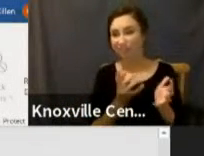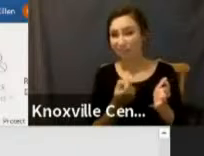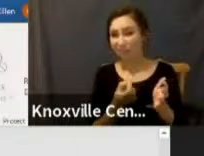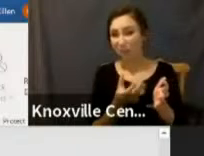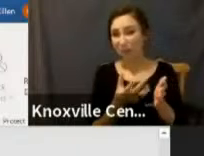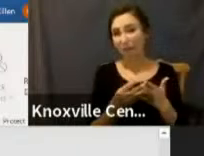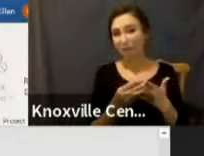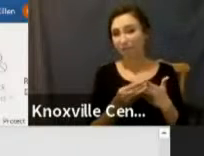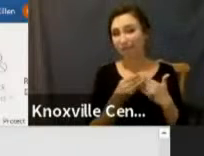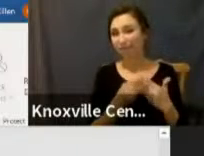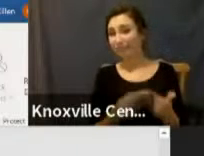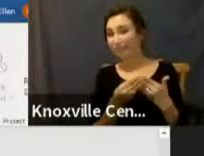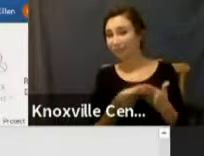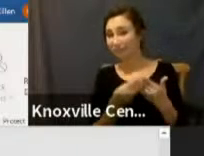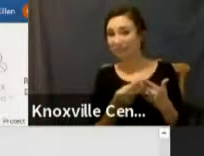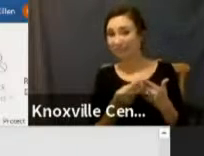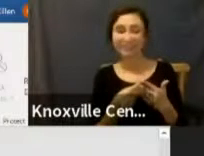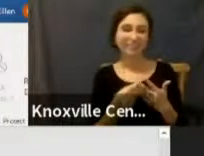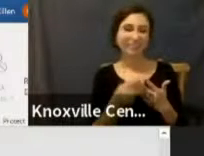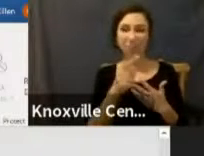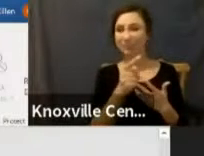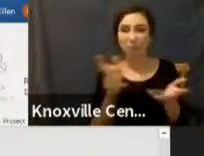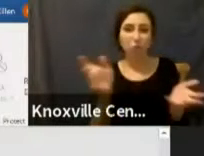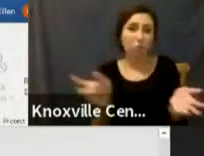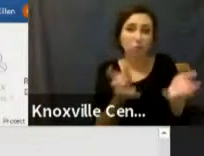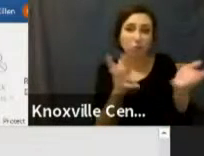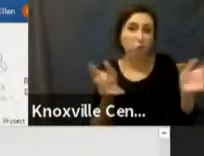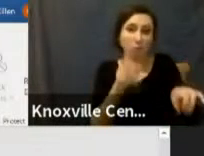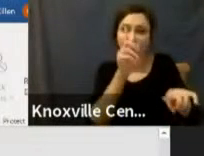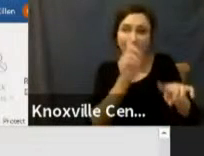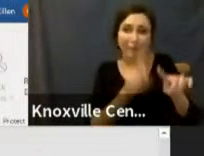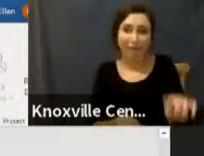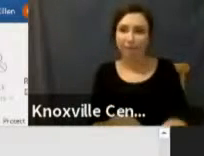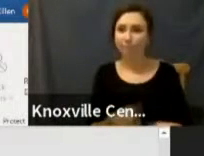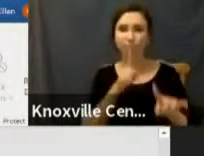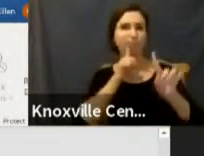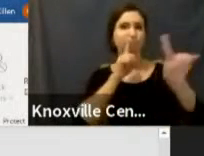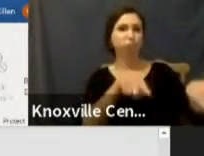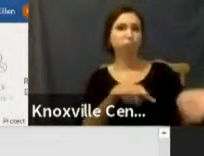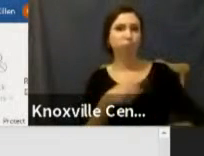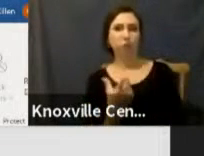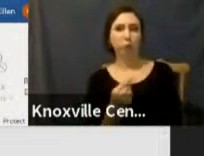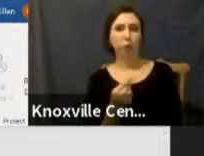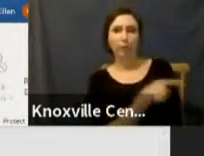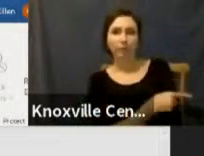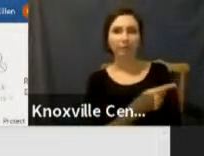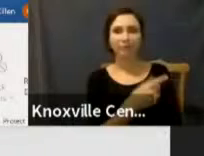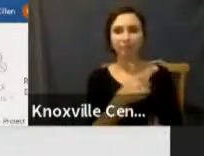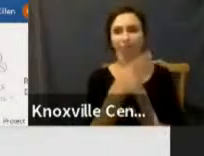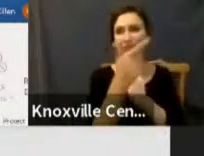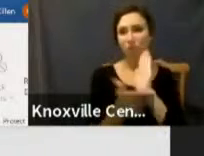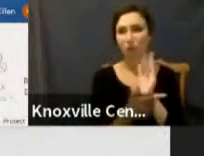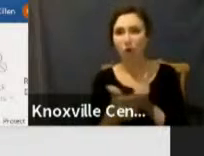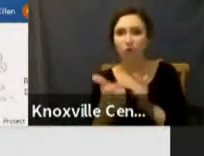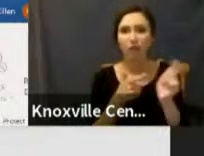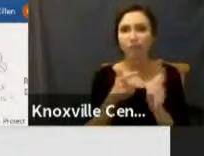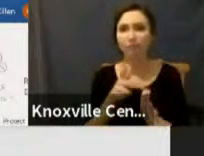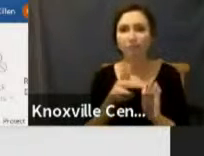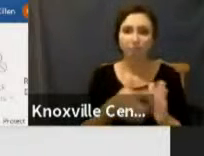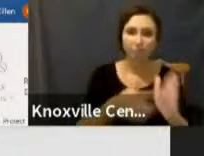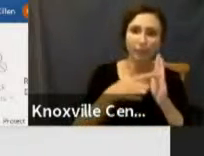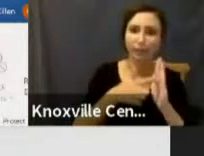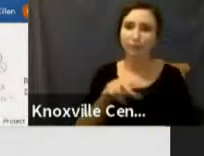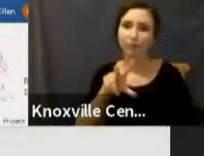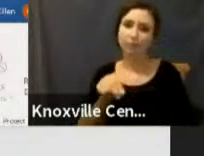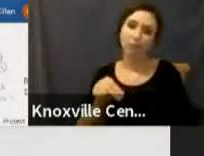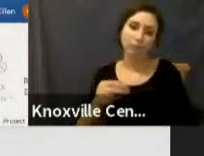And at the end of the day, this is just encouragement. I mean, we are not saying this is a law, a regulation, a mandate, et cetera. It's